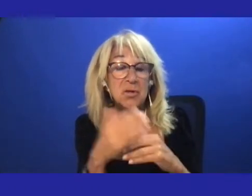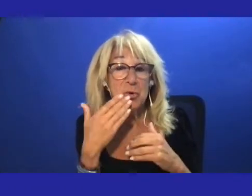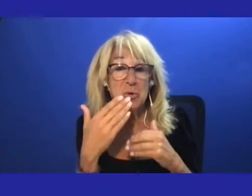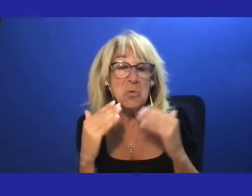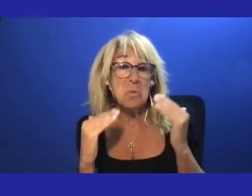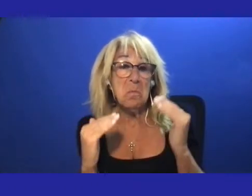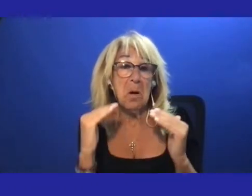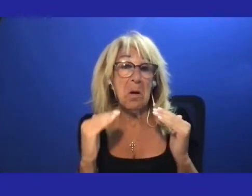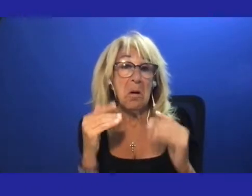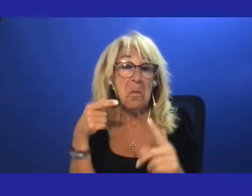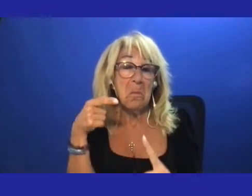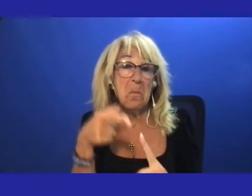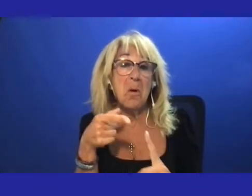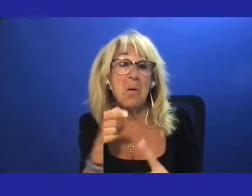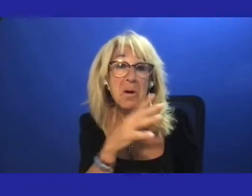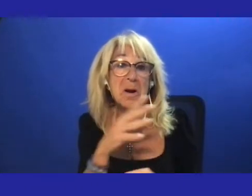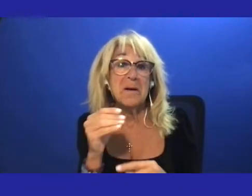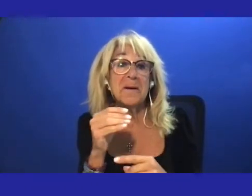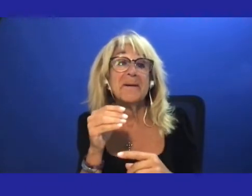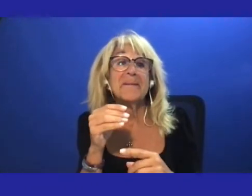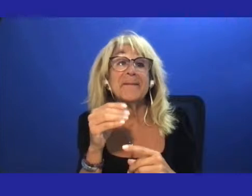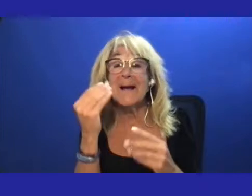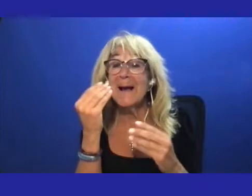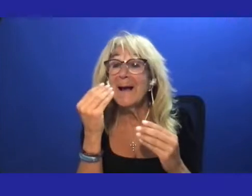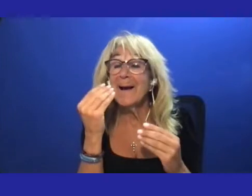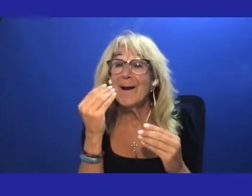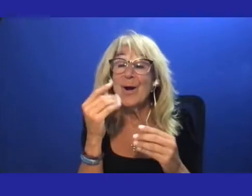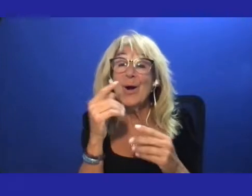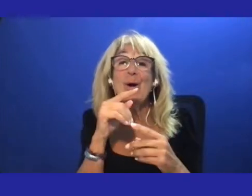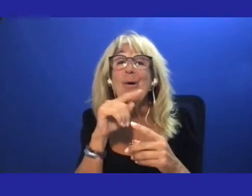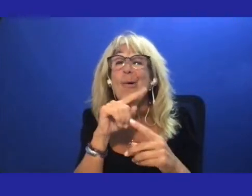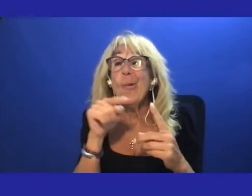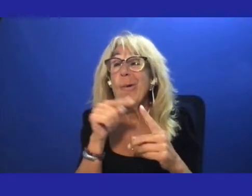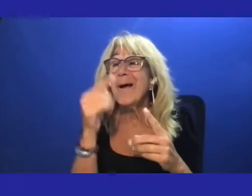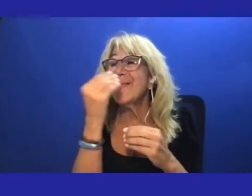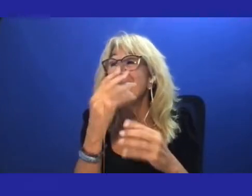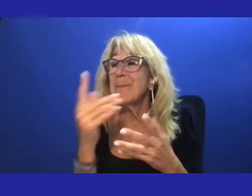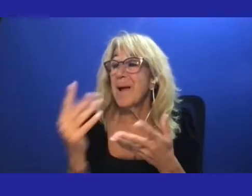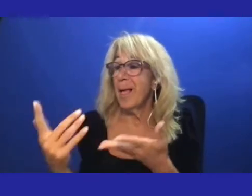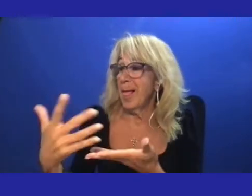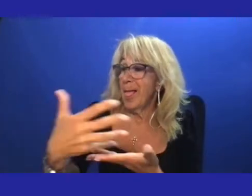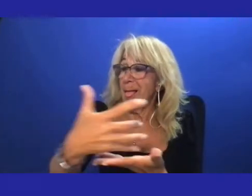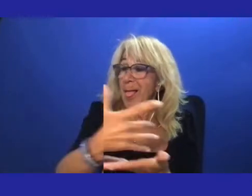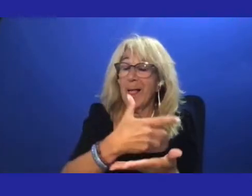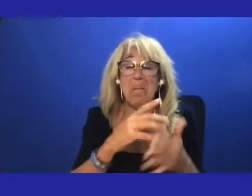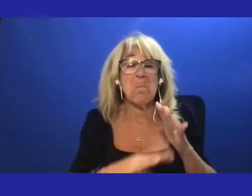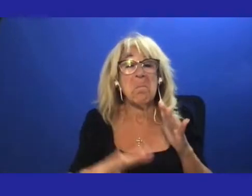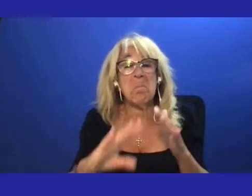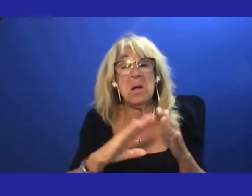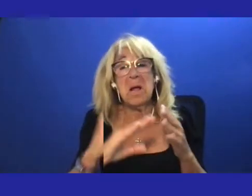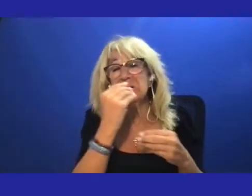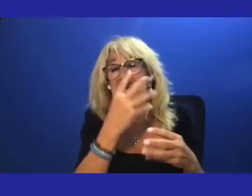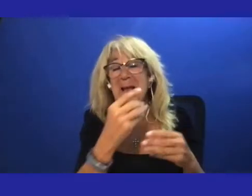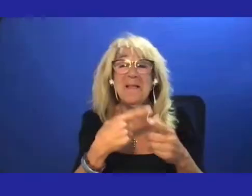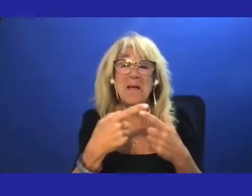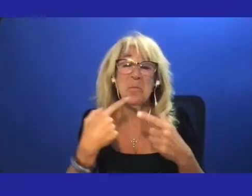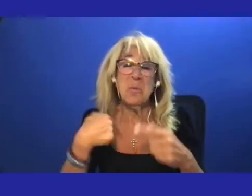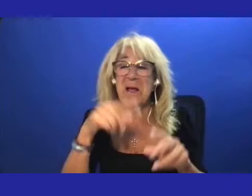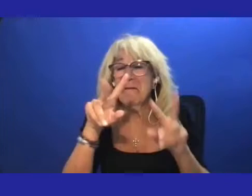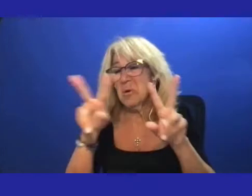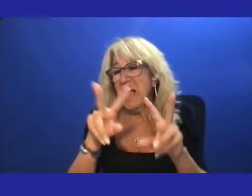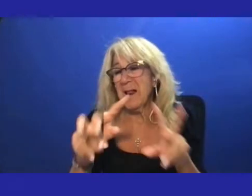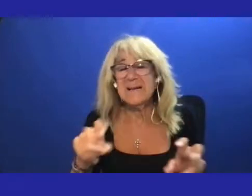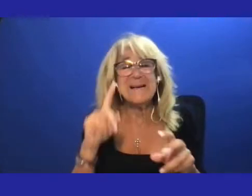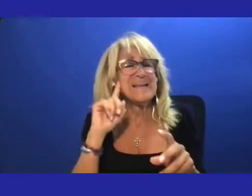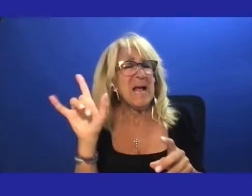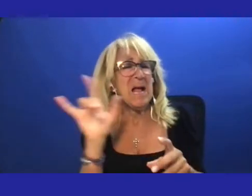of this information, once it comes to us, some of it is just basic data, and then we have to analyze, but it sounds like they've been very flexible, and it sounds like from